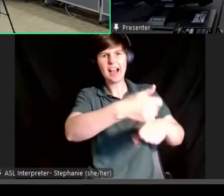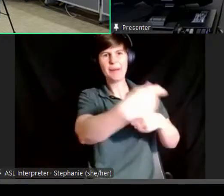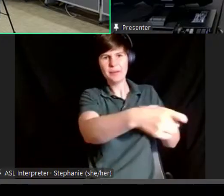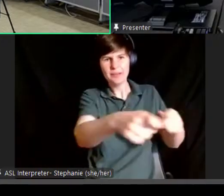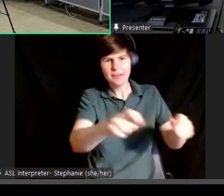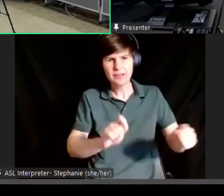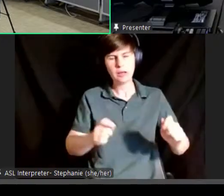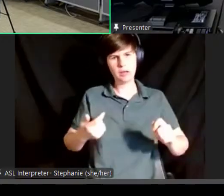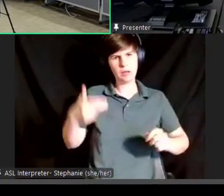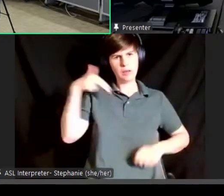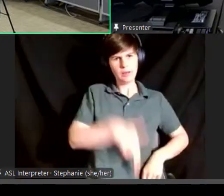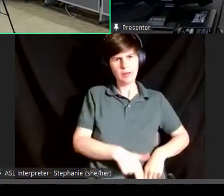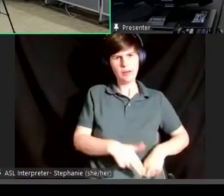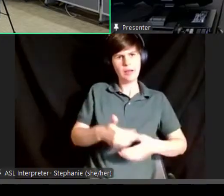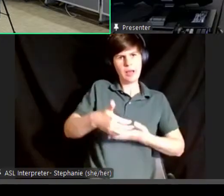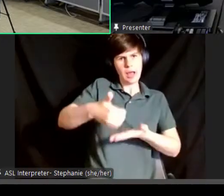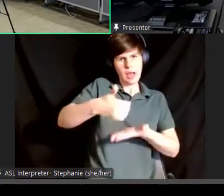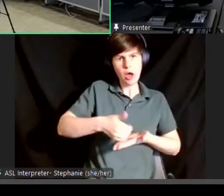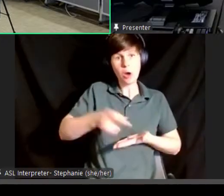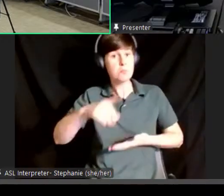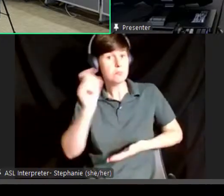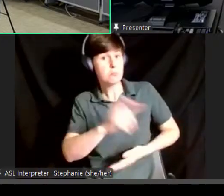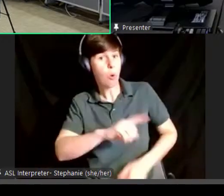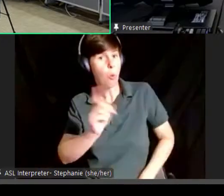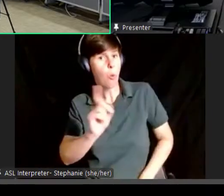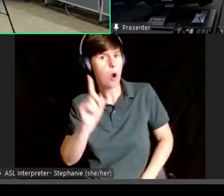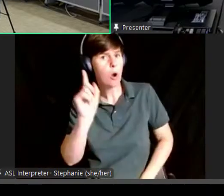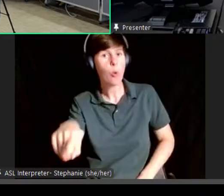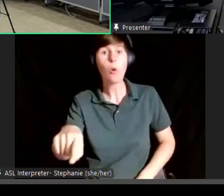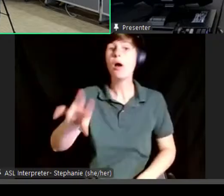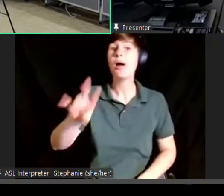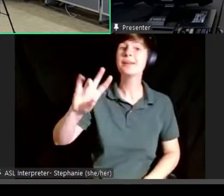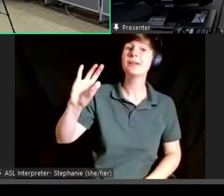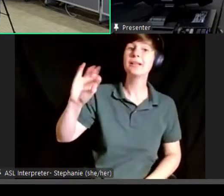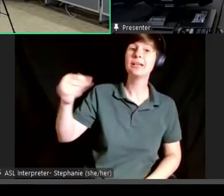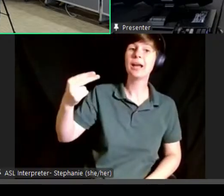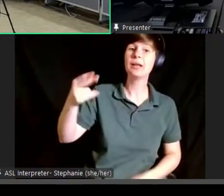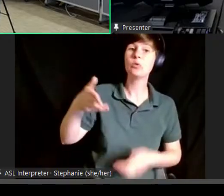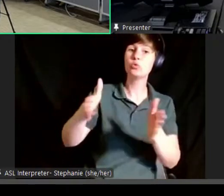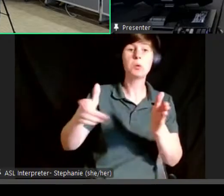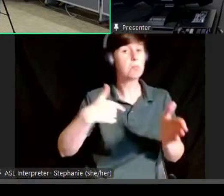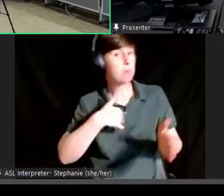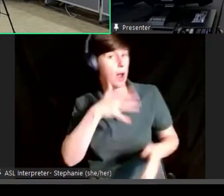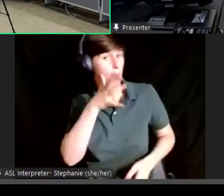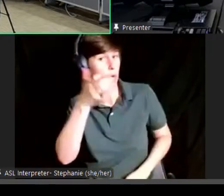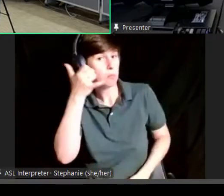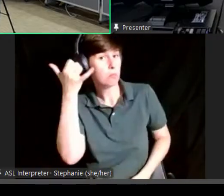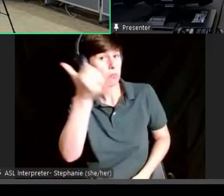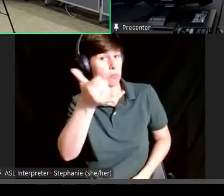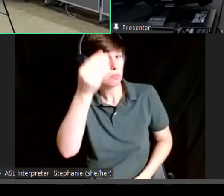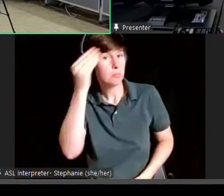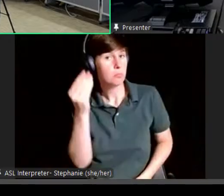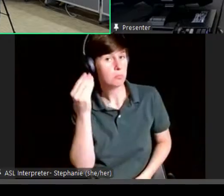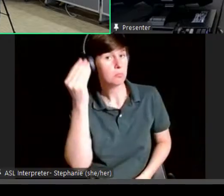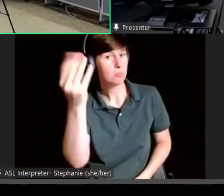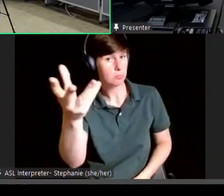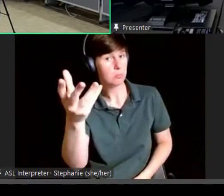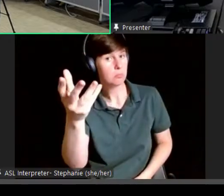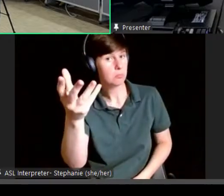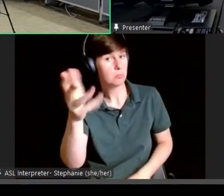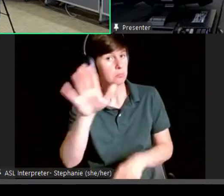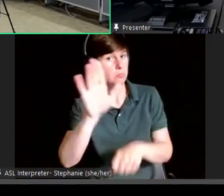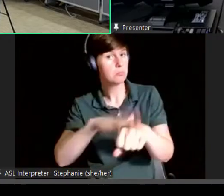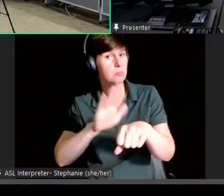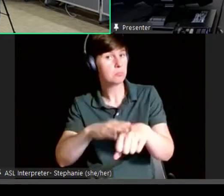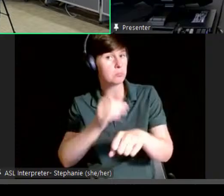and said, he said, where are you going? And I said, 79th Street. And he said, I will call ahead and let them know that you're coming.